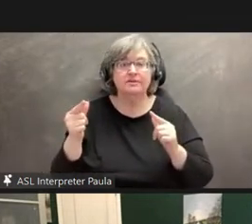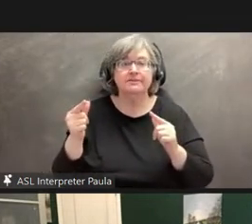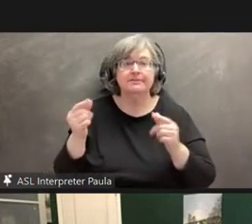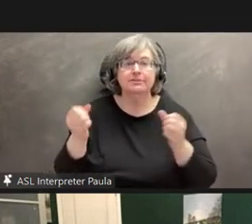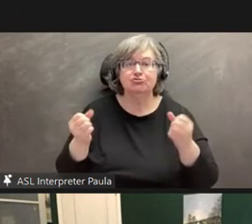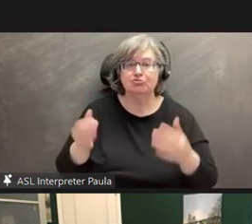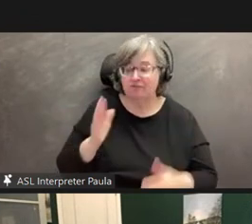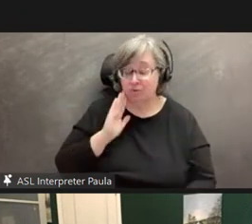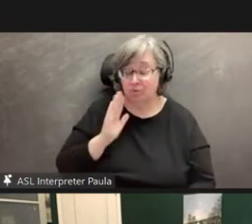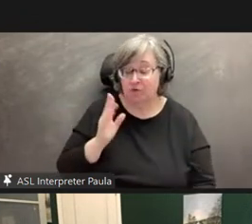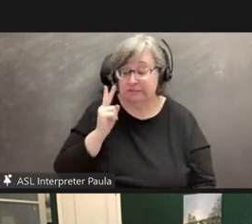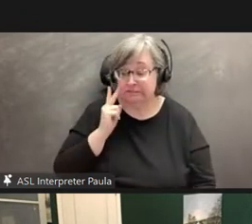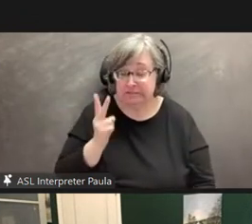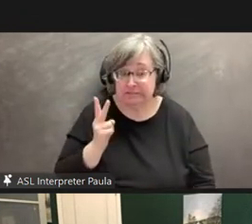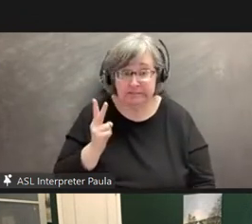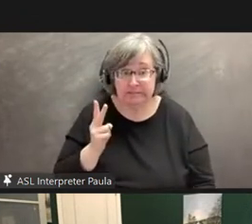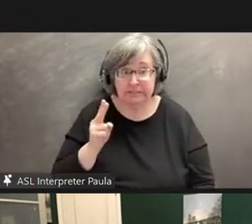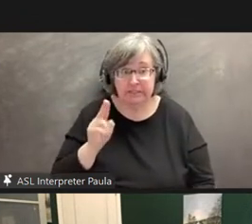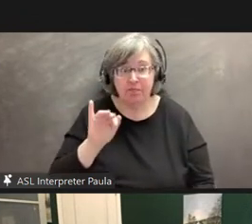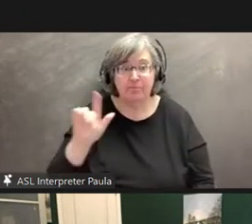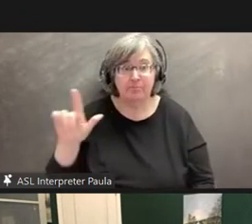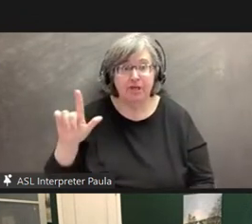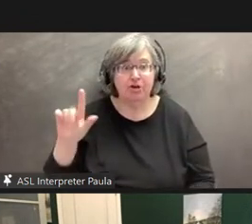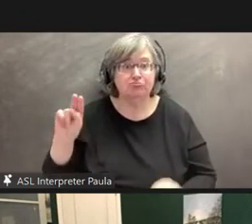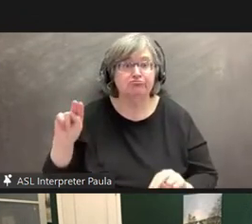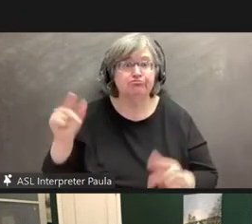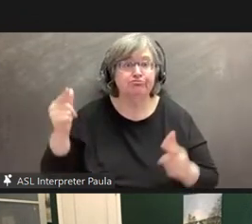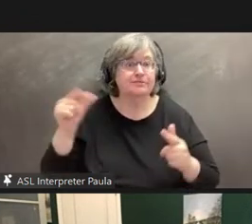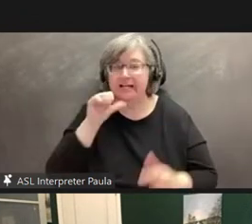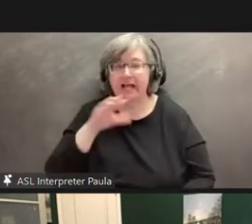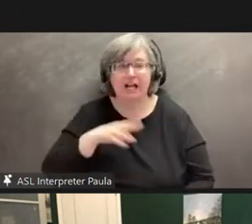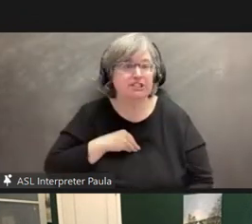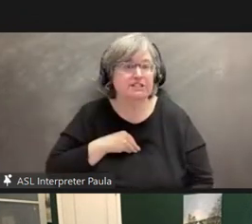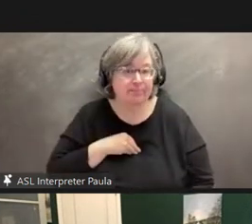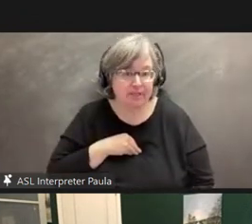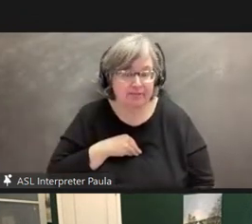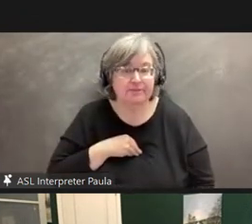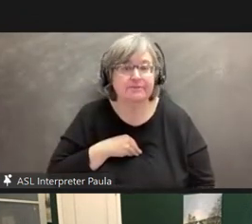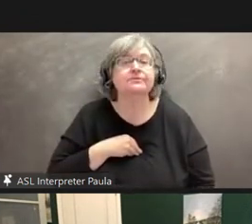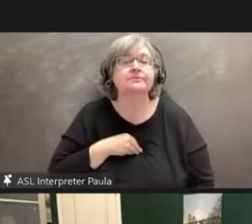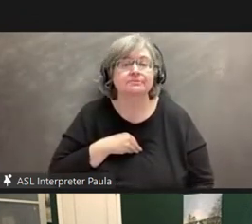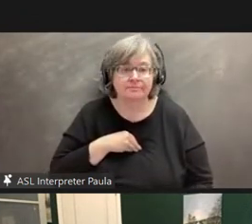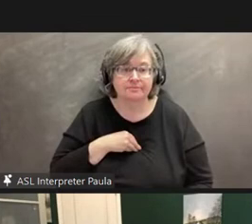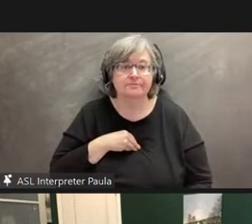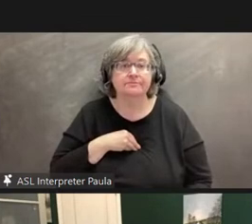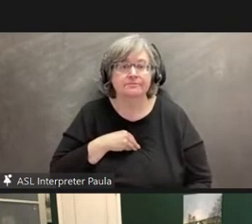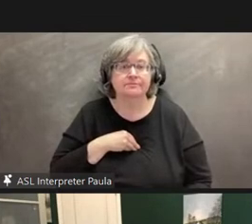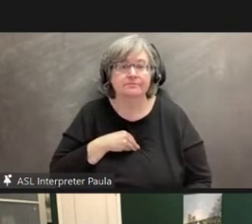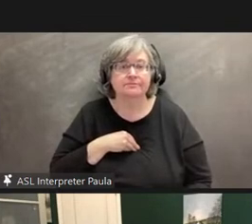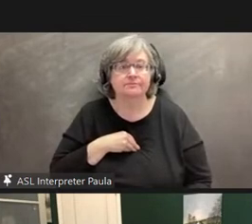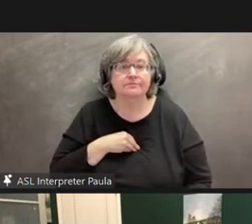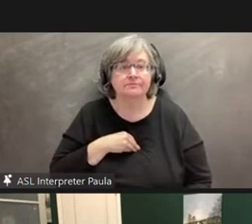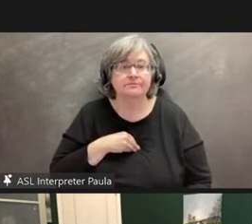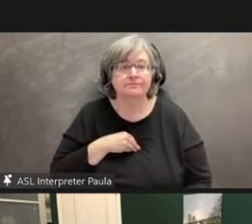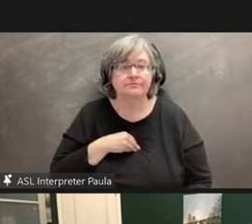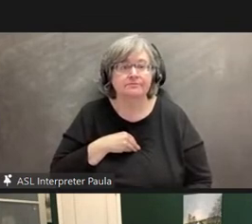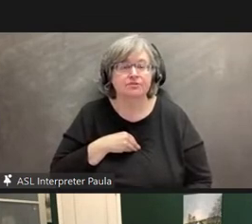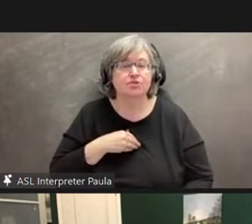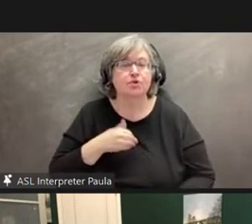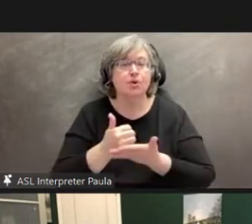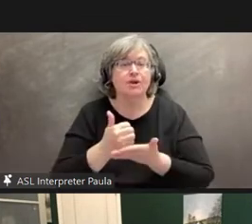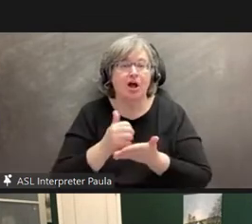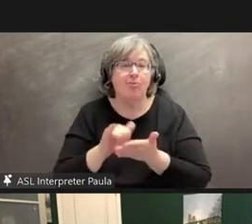see, bill not accepted. Or so then they would know to like as somebody, we just said, give assistance to